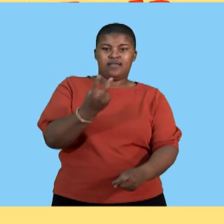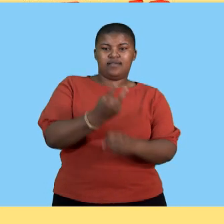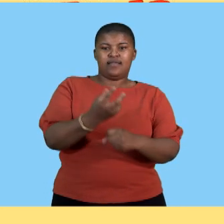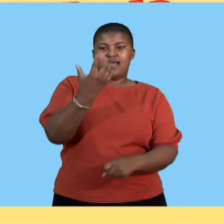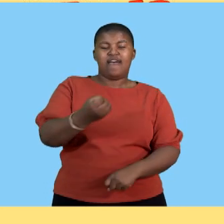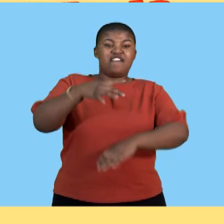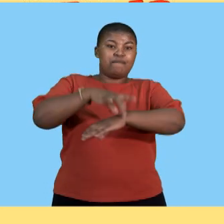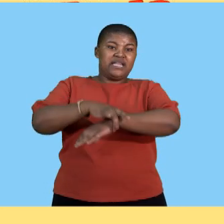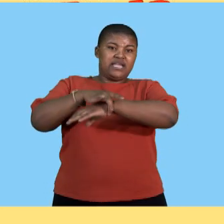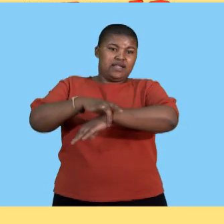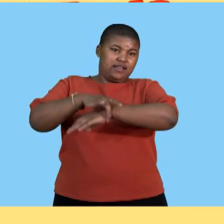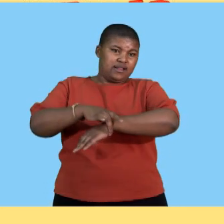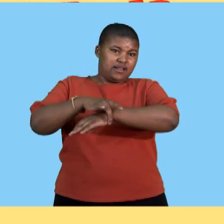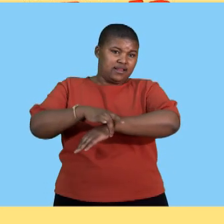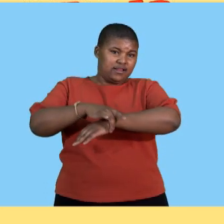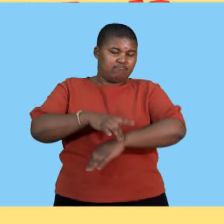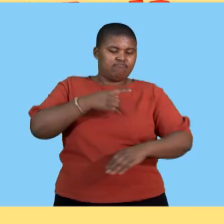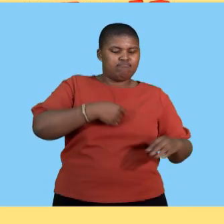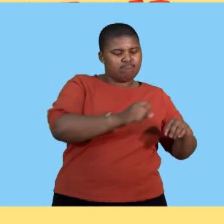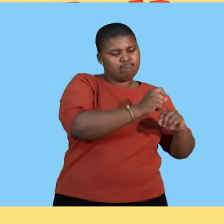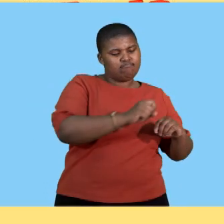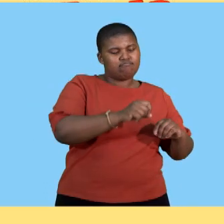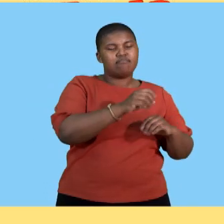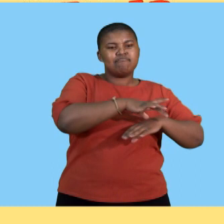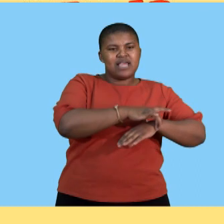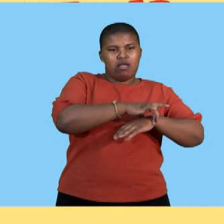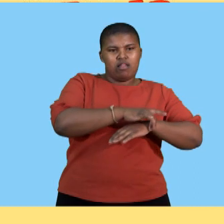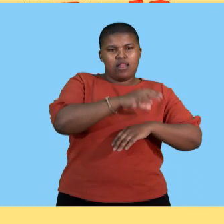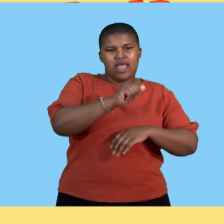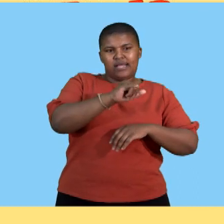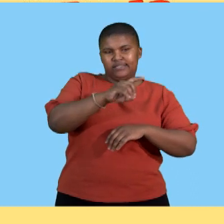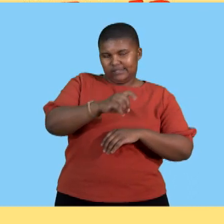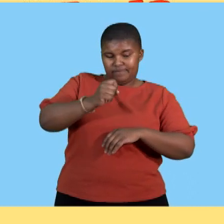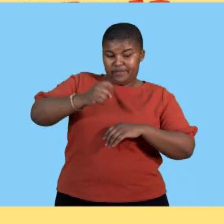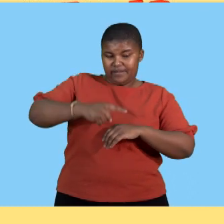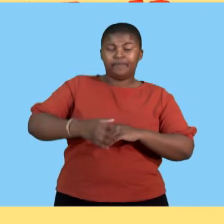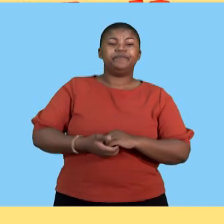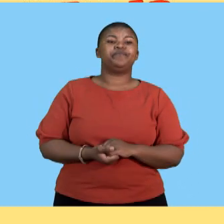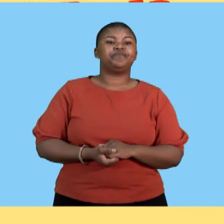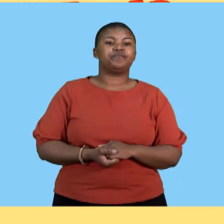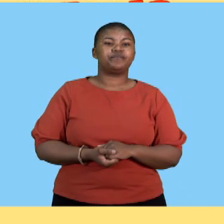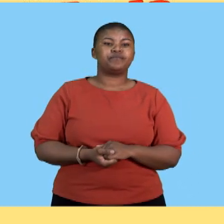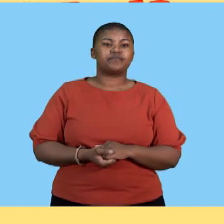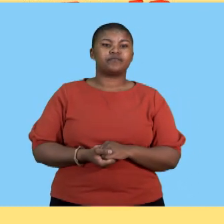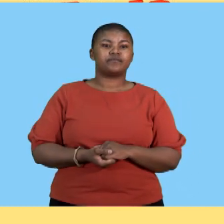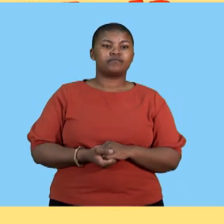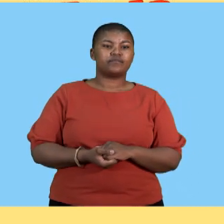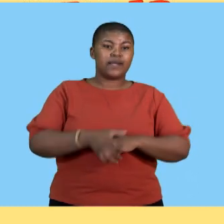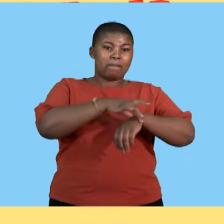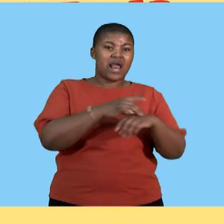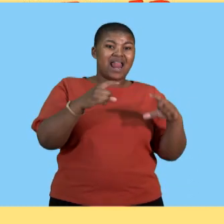I also have medical aid. I'm going to write medical aid at the bottom here. That is medical